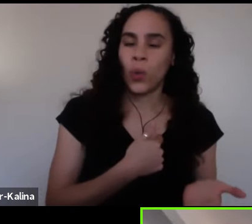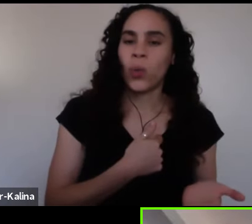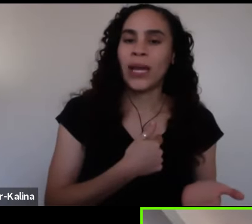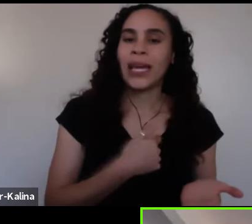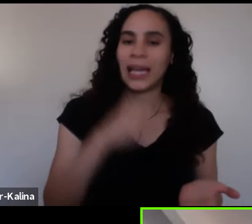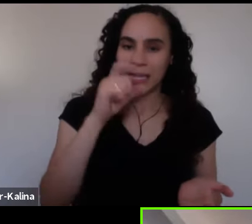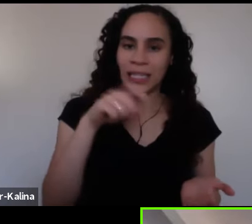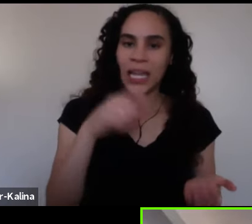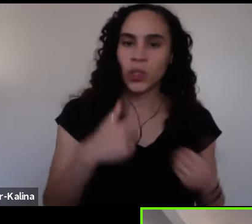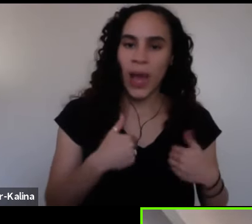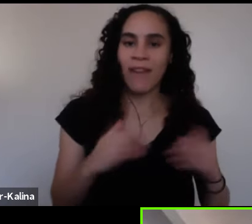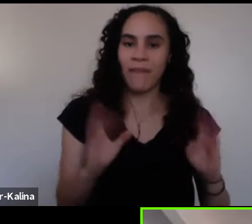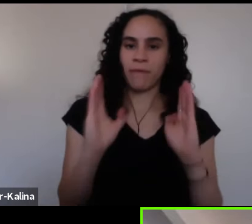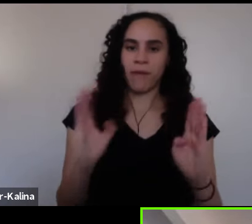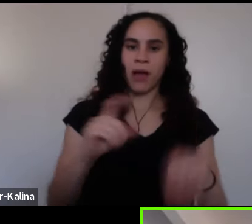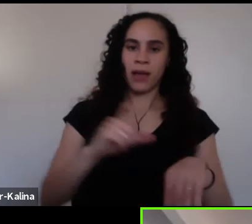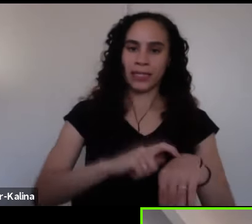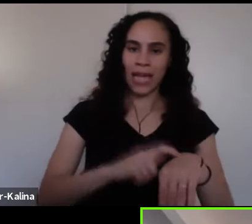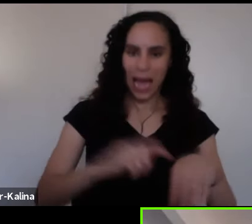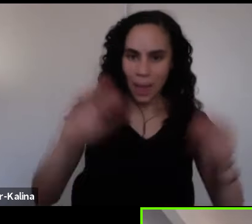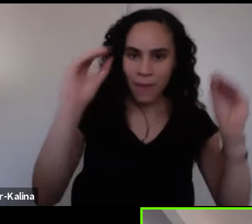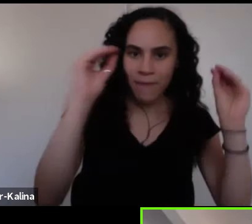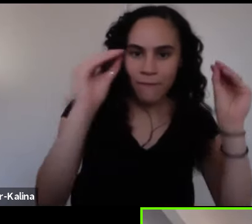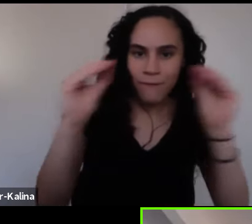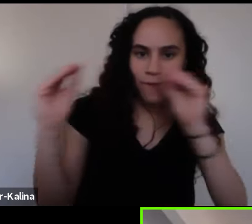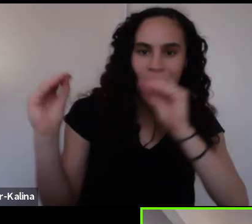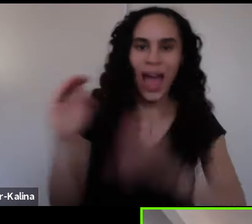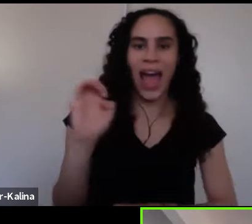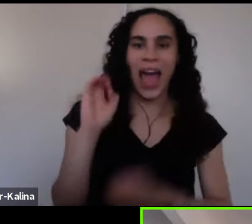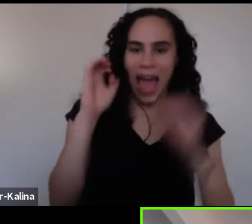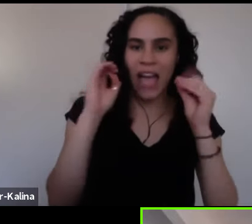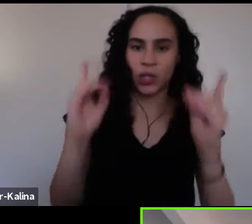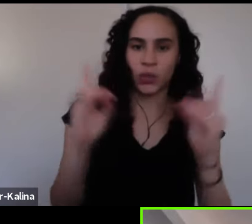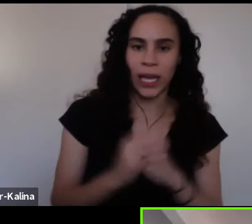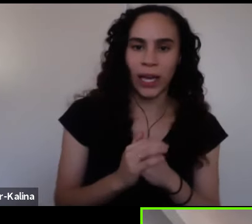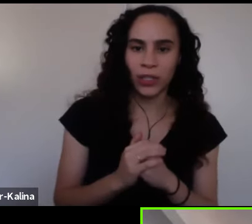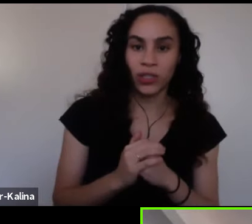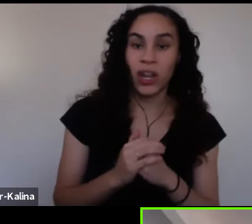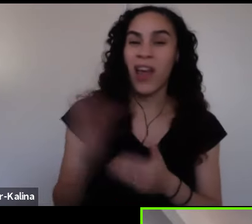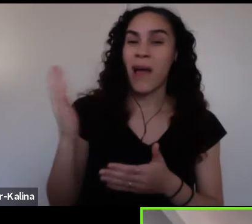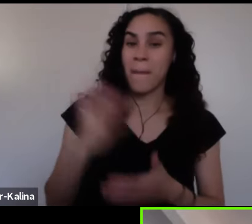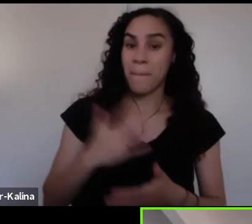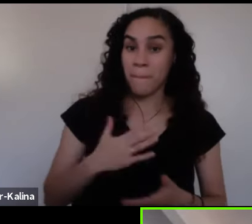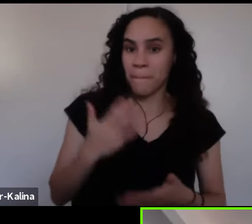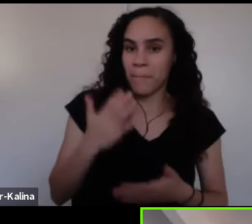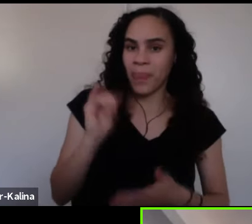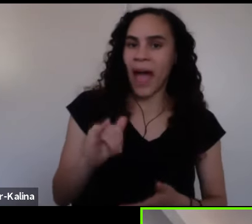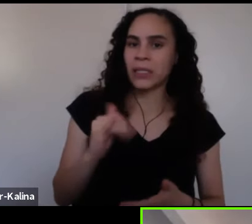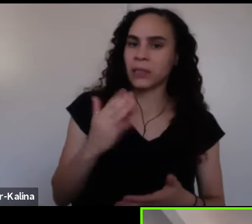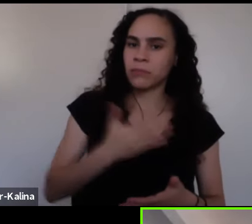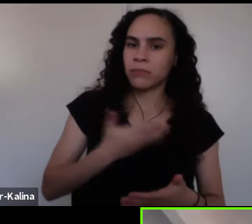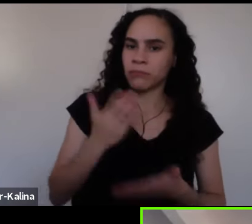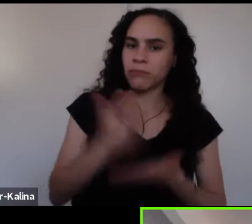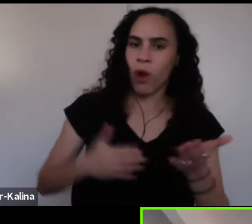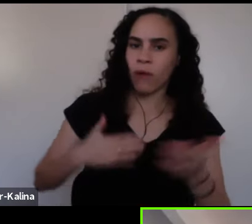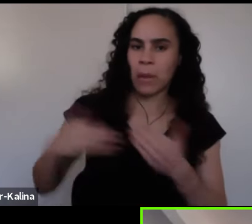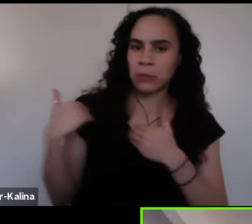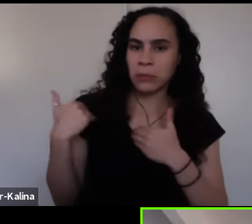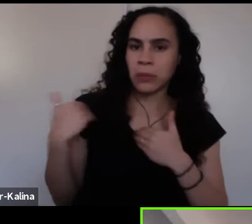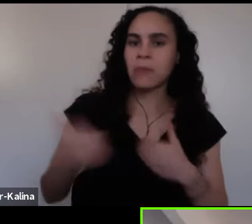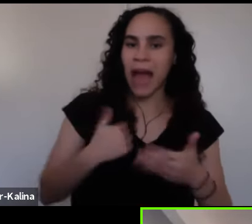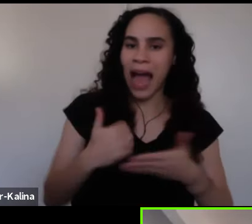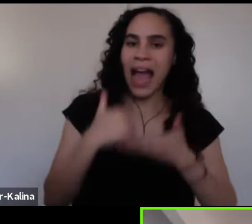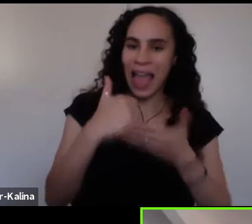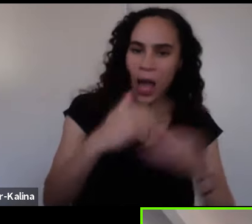education. There needs to be a time of education. And a part of what I do is exactly that. I help to educate. And